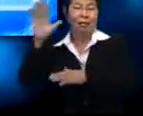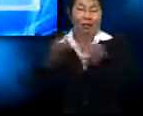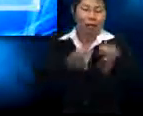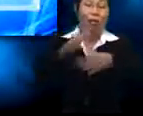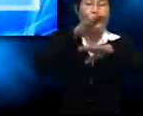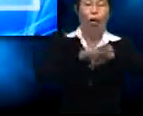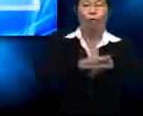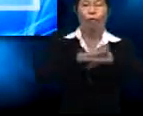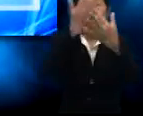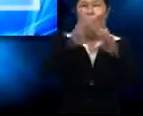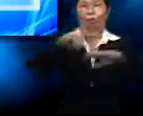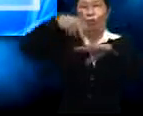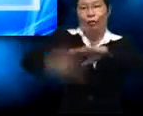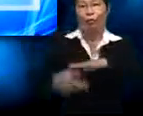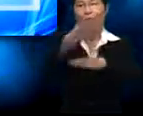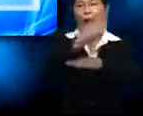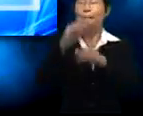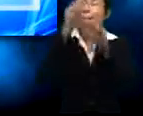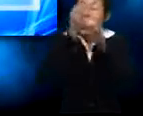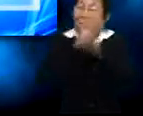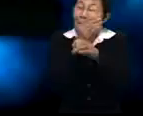on free fall and microgravity.